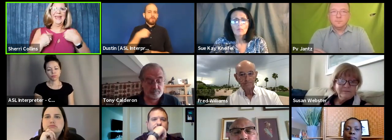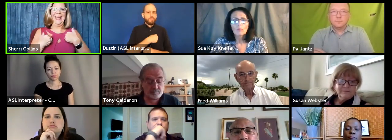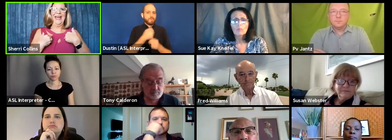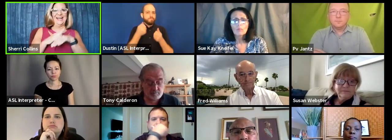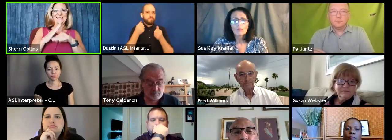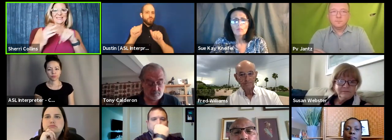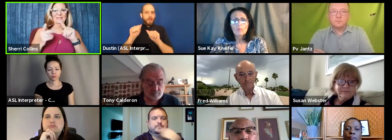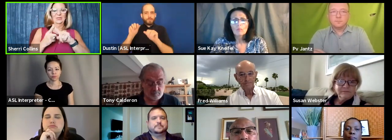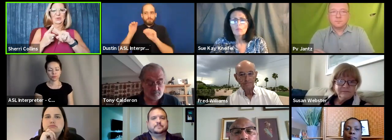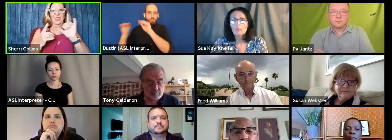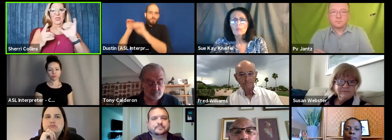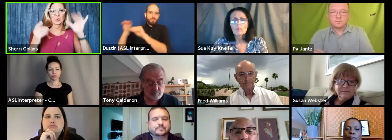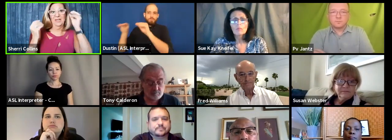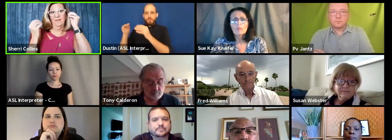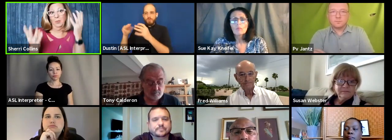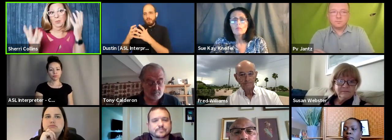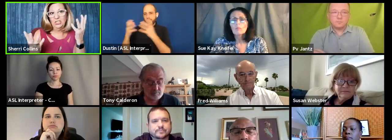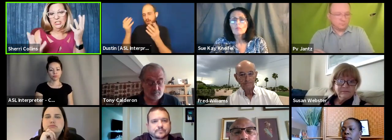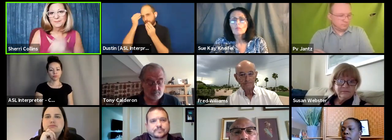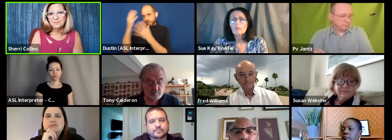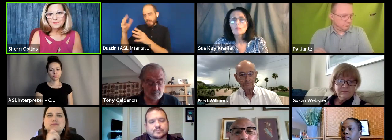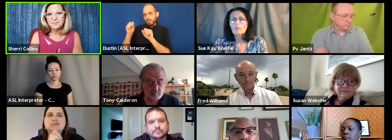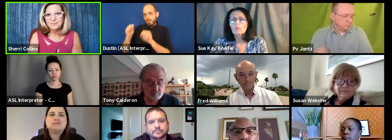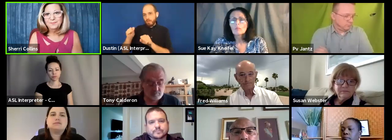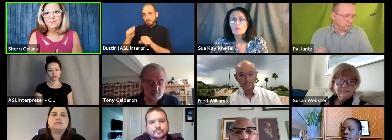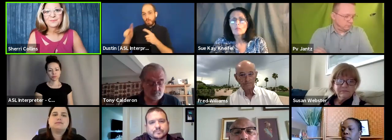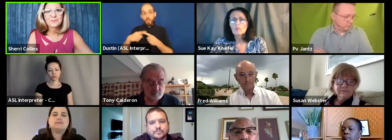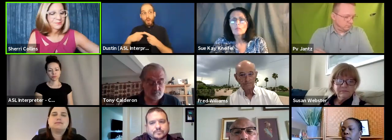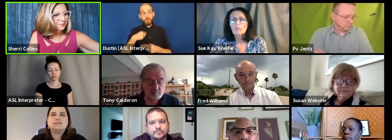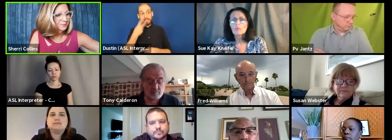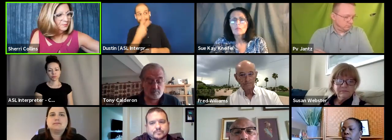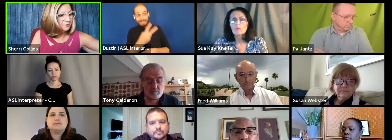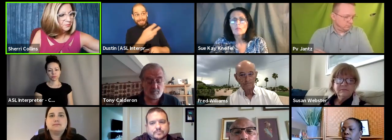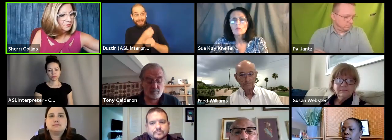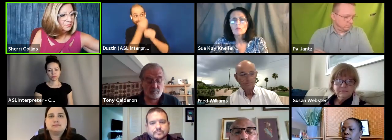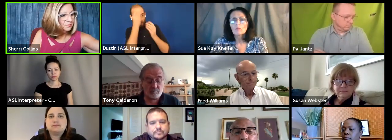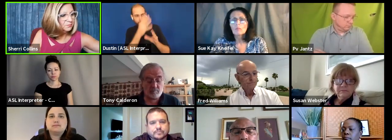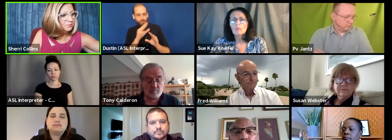when we have access to those information.